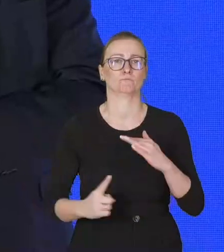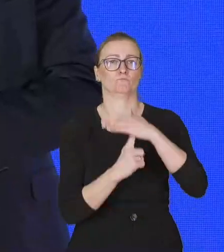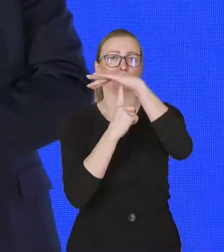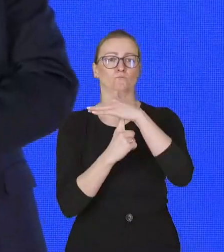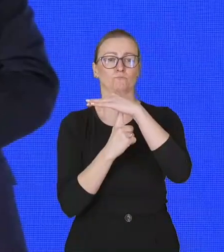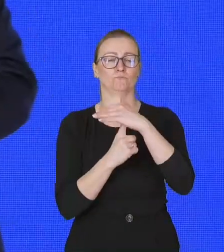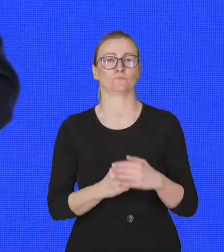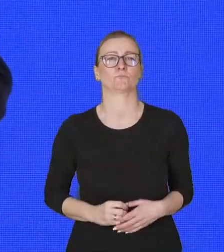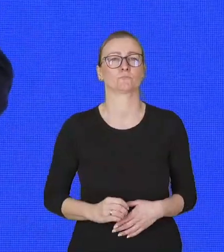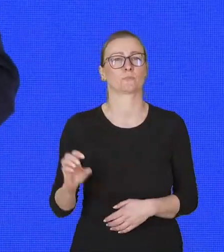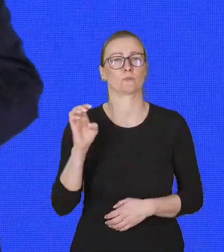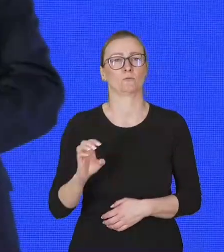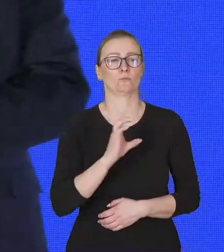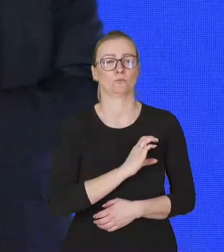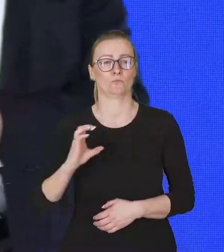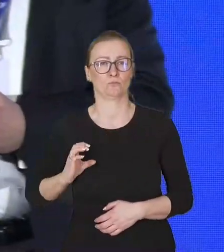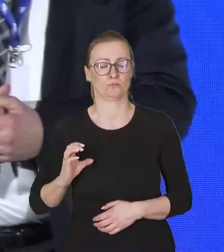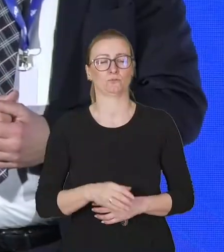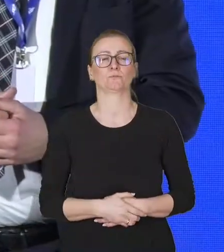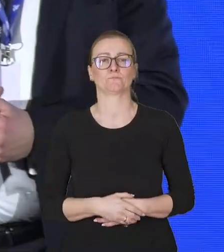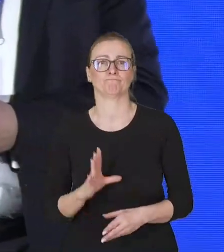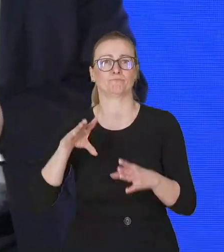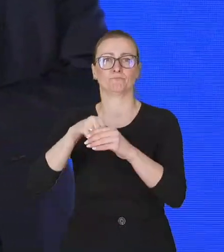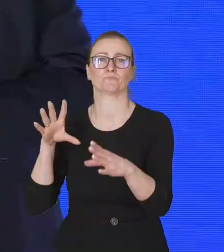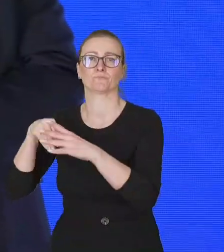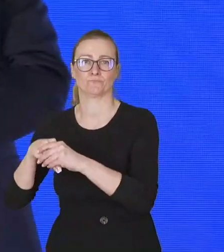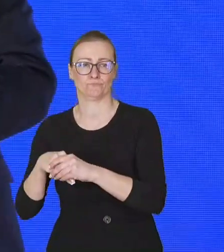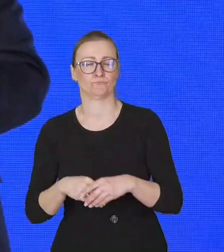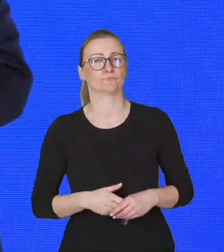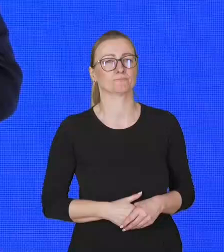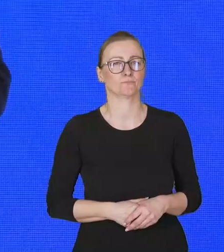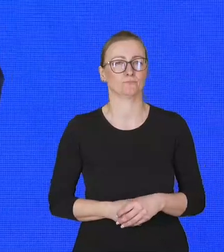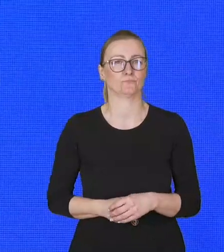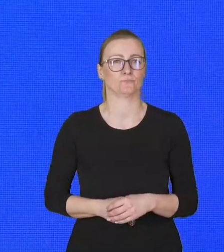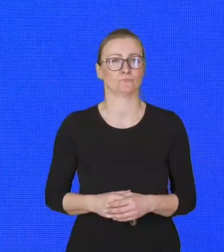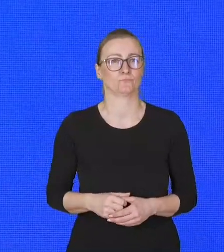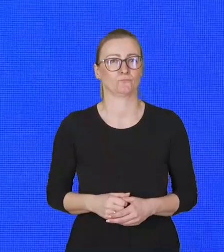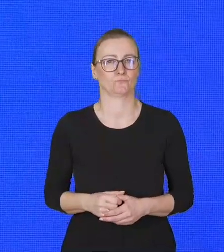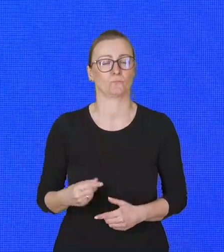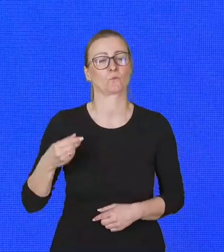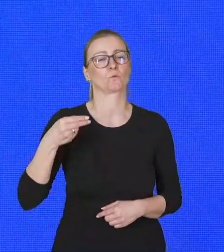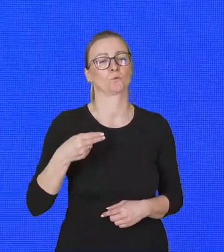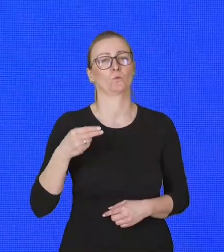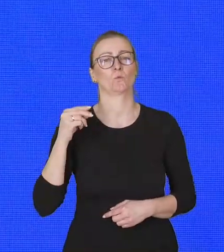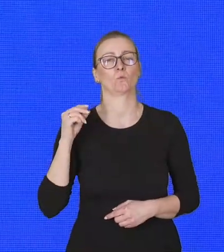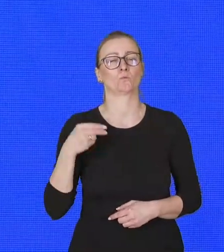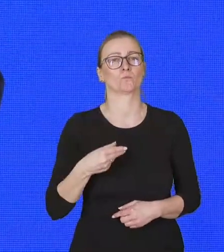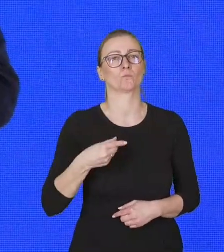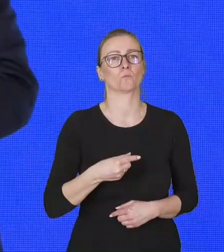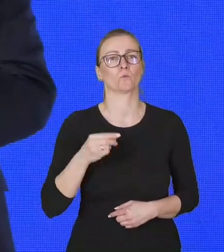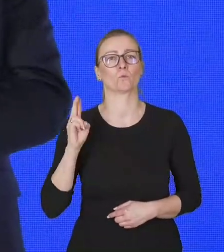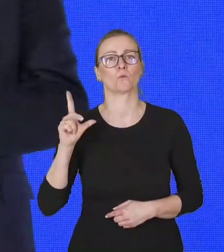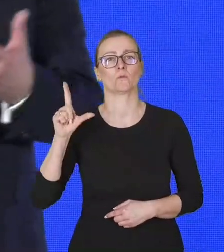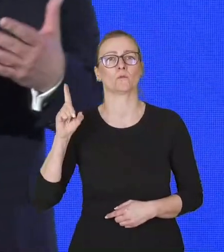there are entrepreneurs among us. My name is Krzysztof Gulda, and I was invited by the Minister of Funds and Regional